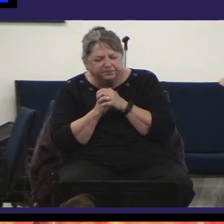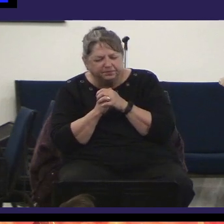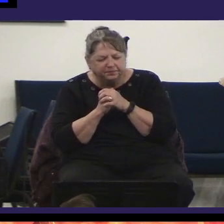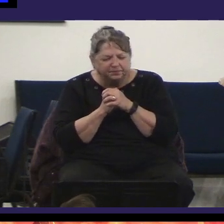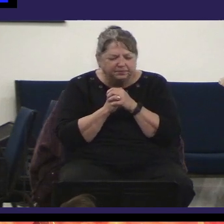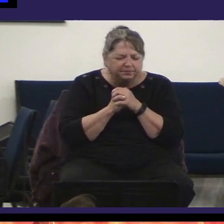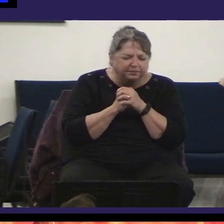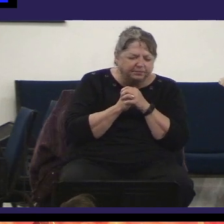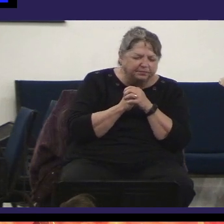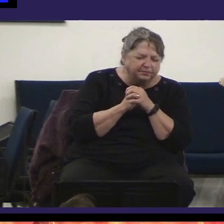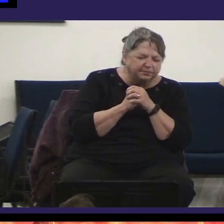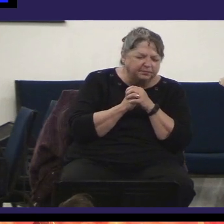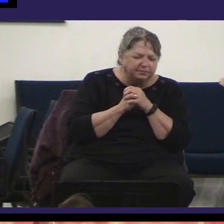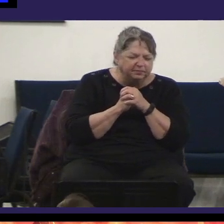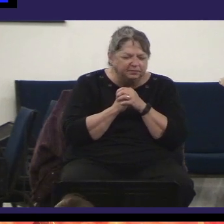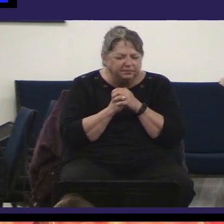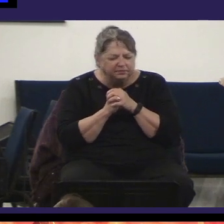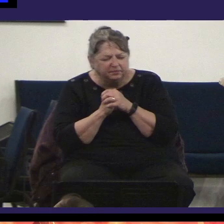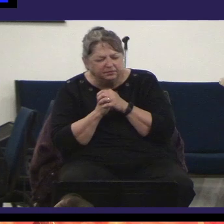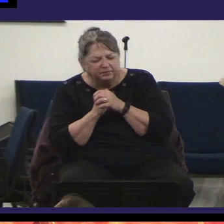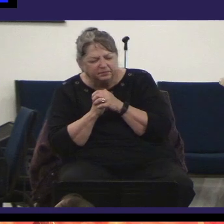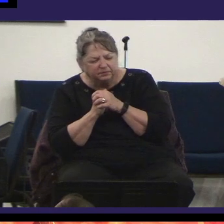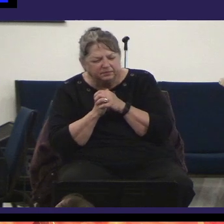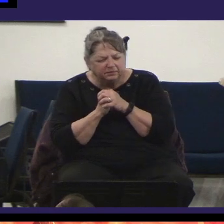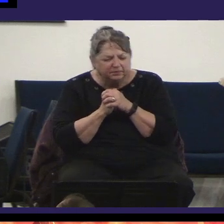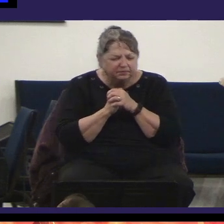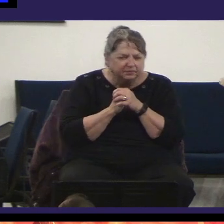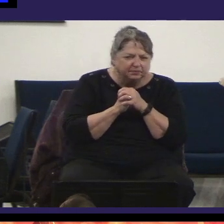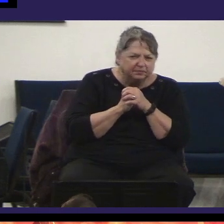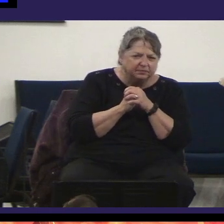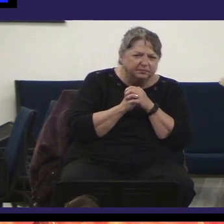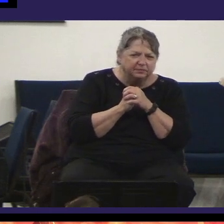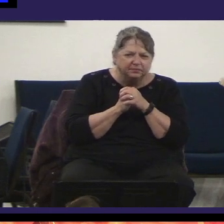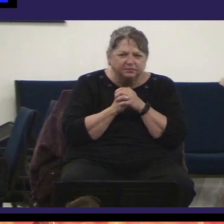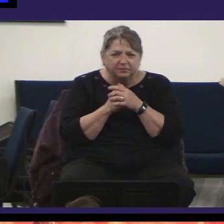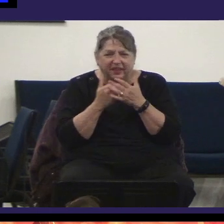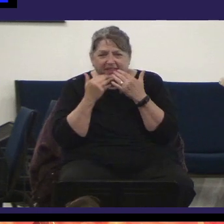Anybody else? Thank you. Praise God. Anybody else?